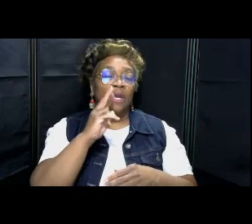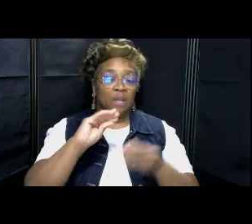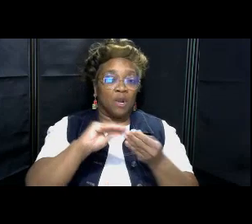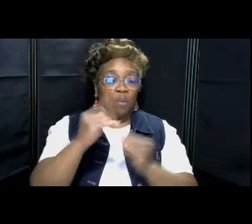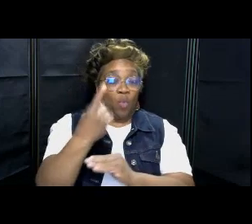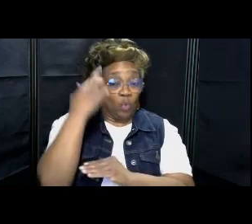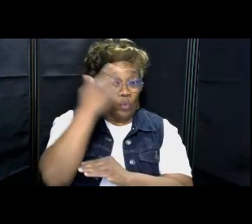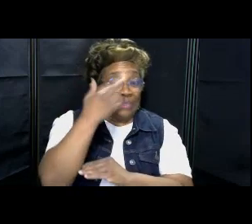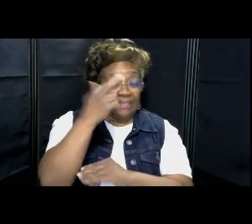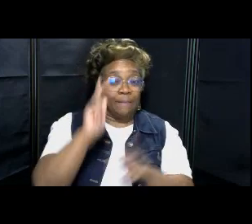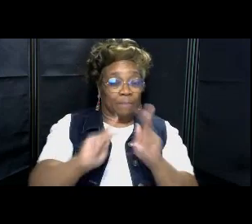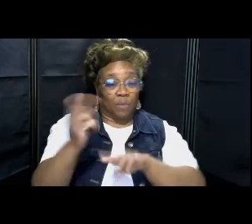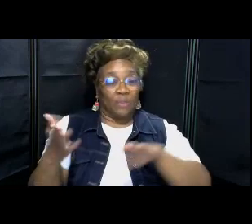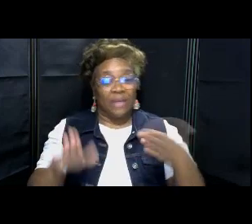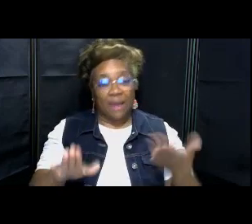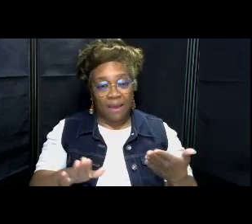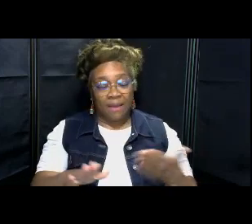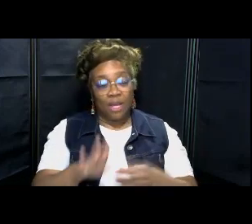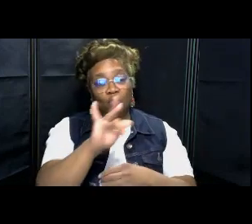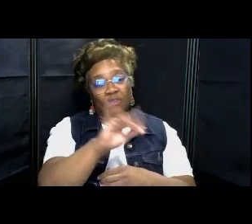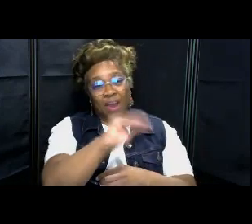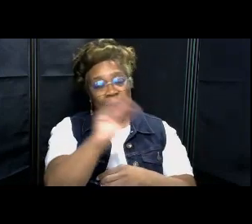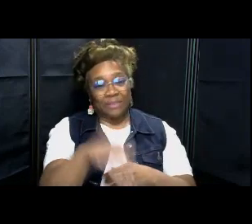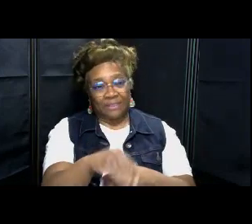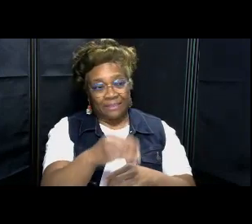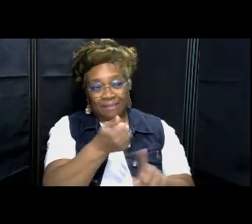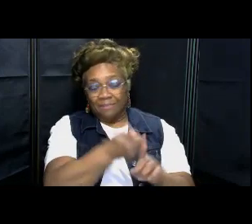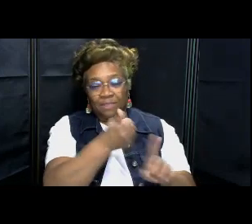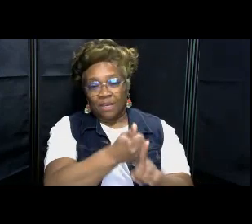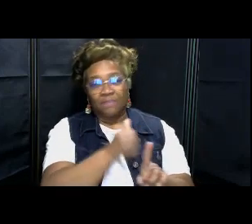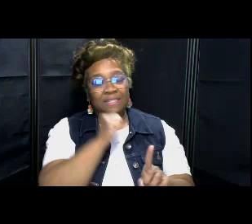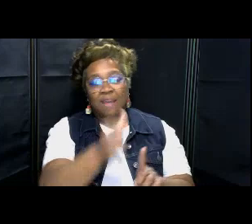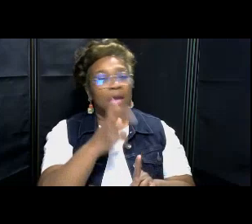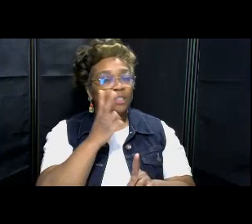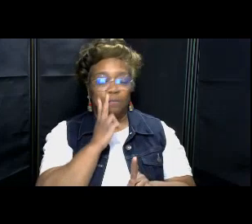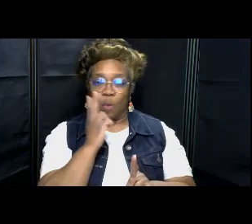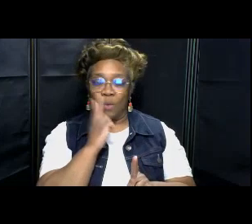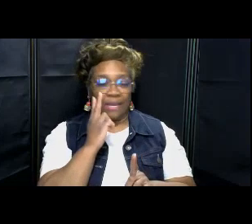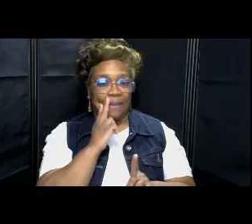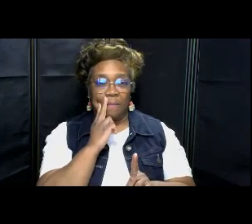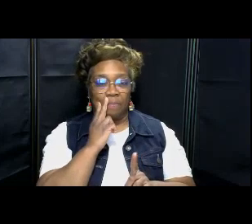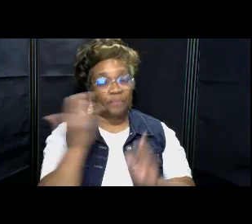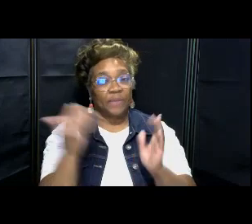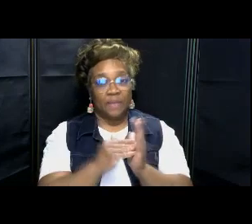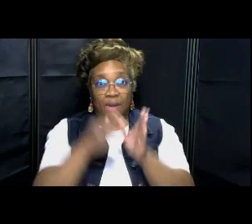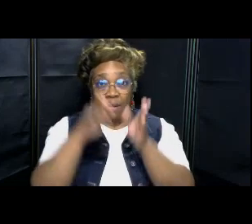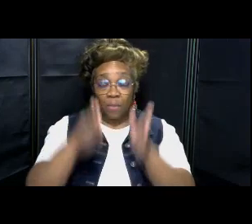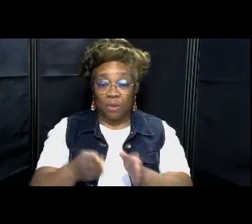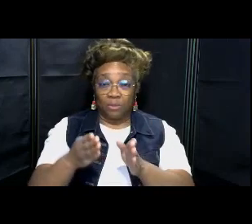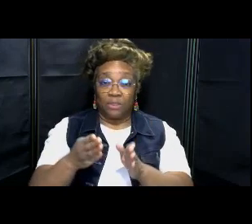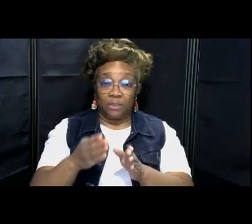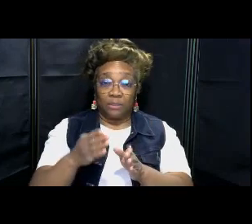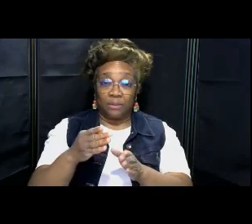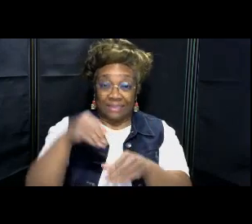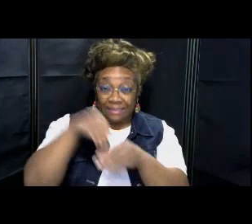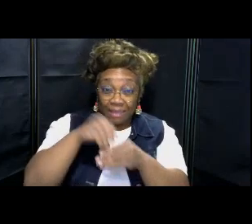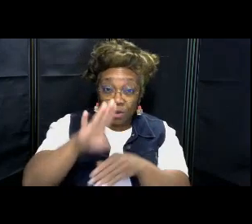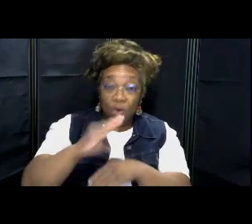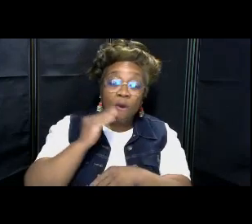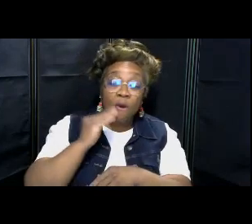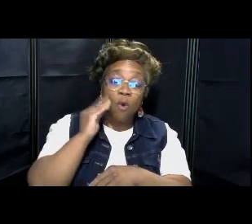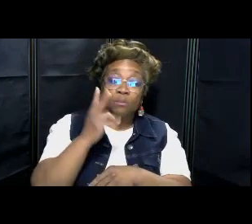fatalities, 25% of those people weren't even smokers. So again, when somebody's smoking in your house, they're